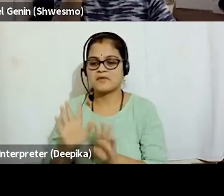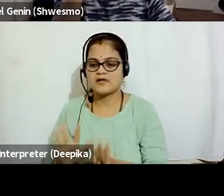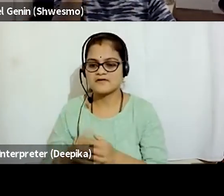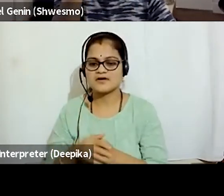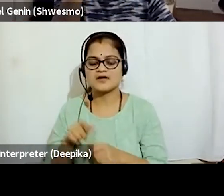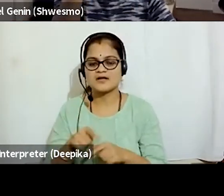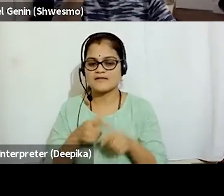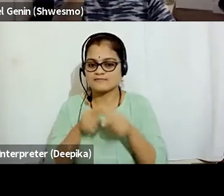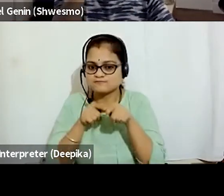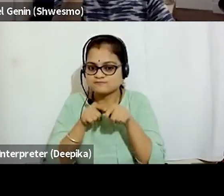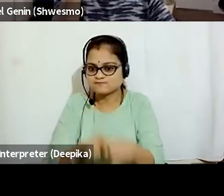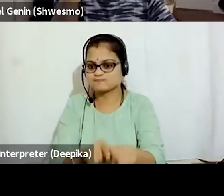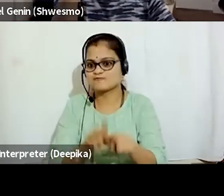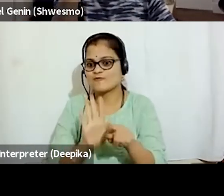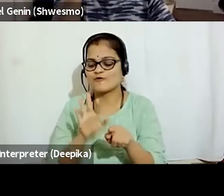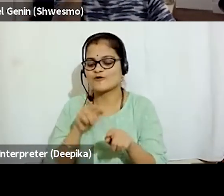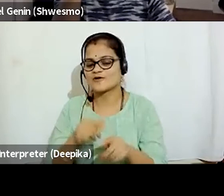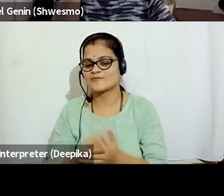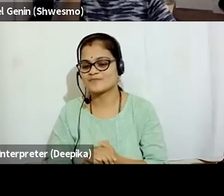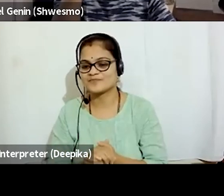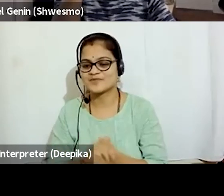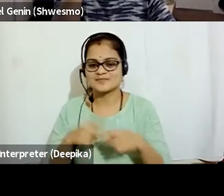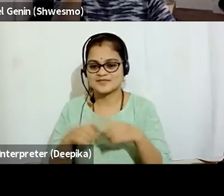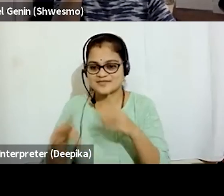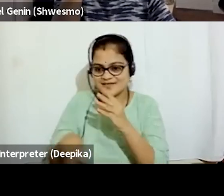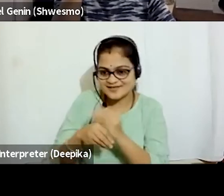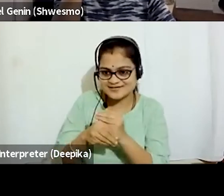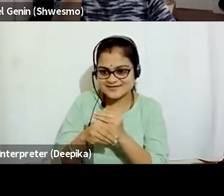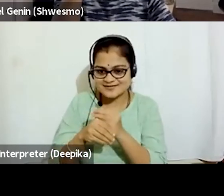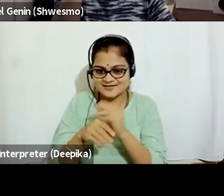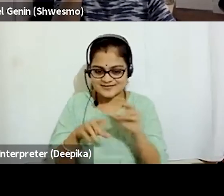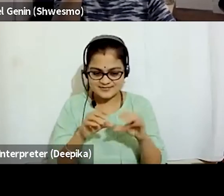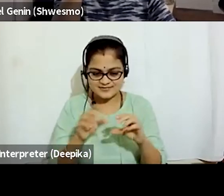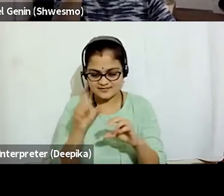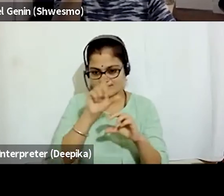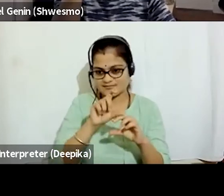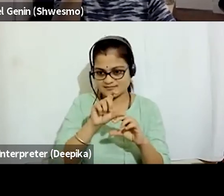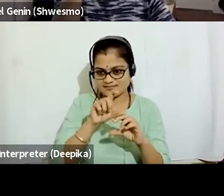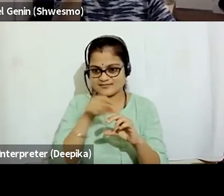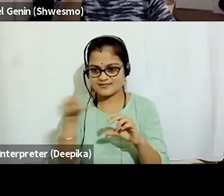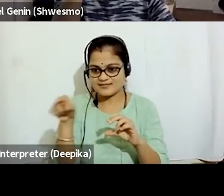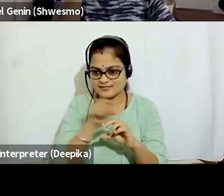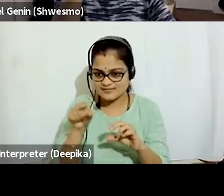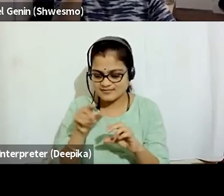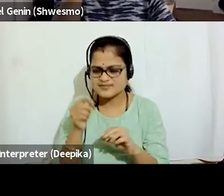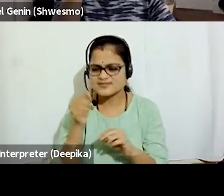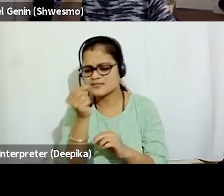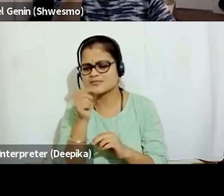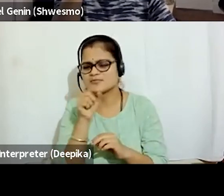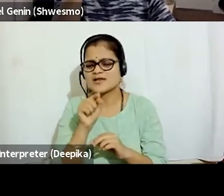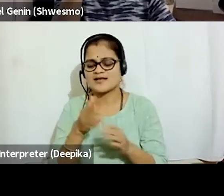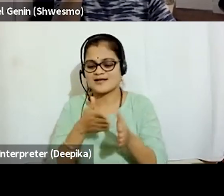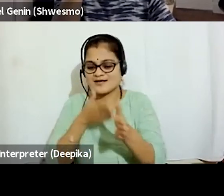a rhythm, and I use that to layer to the sound of the rhythm like at certain point in the track.